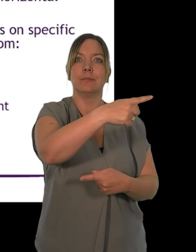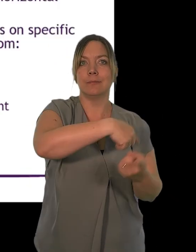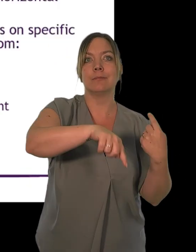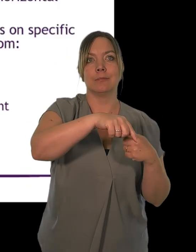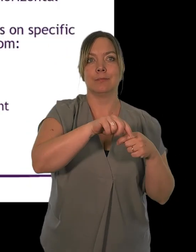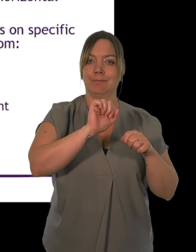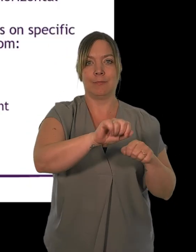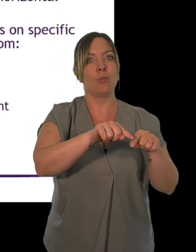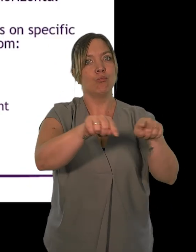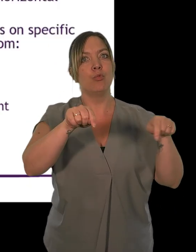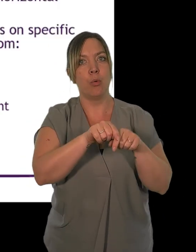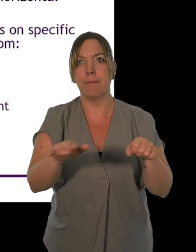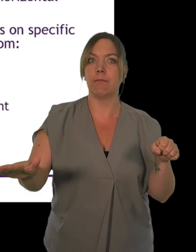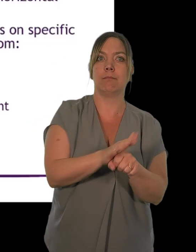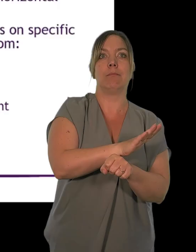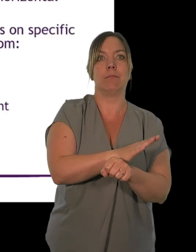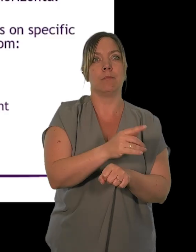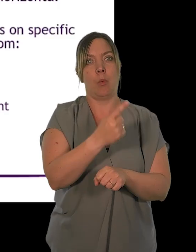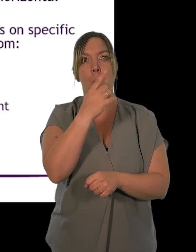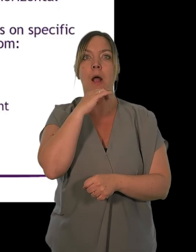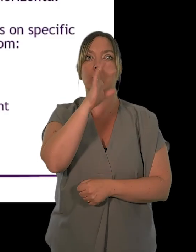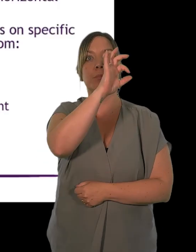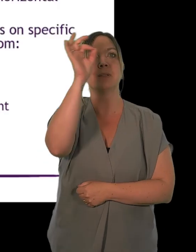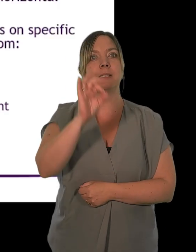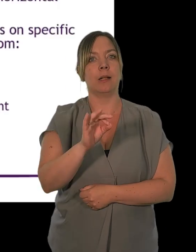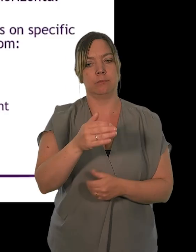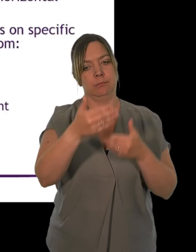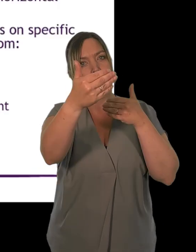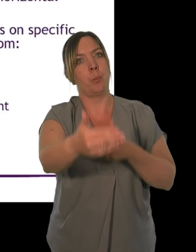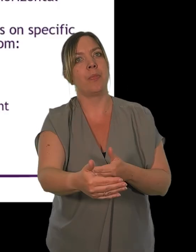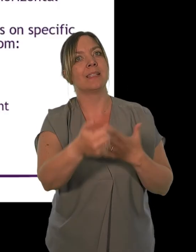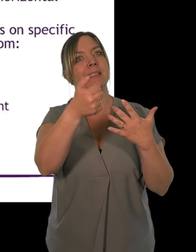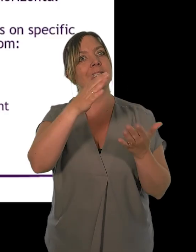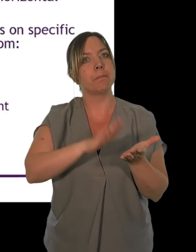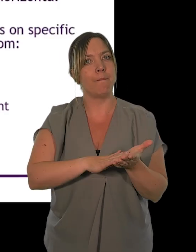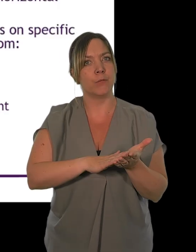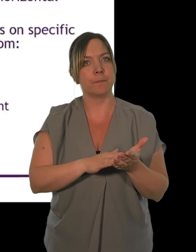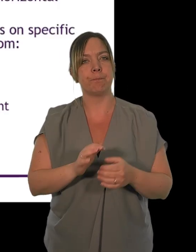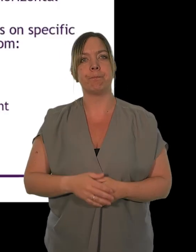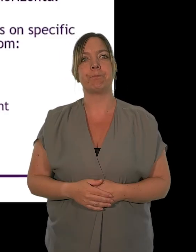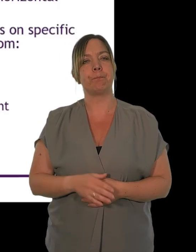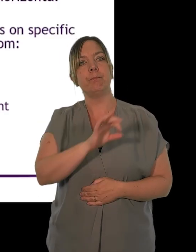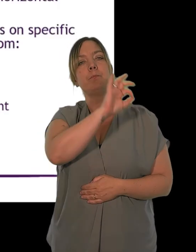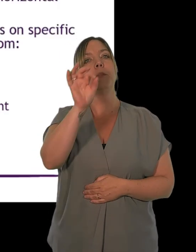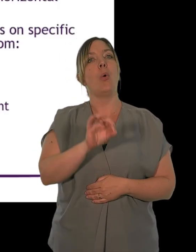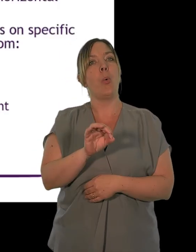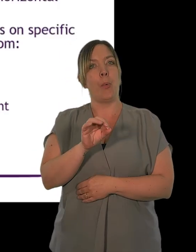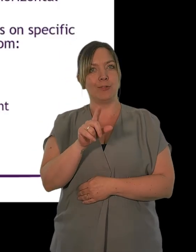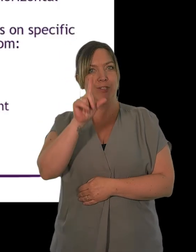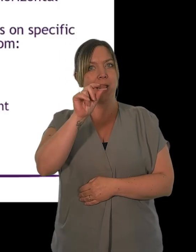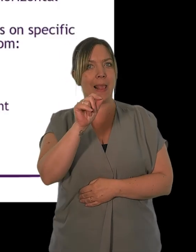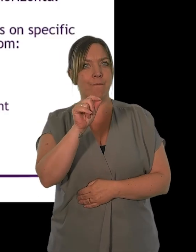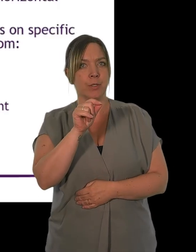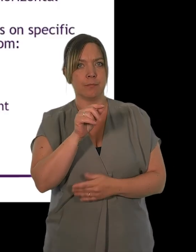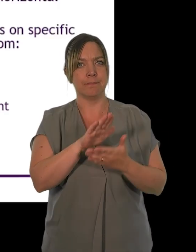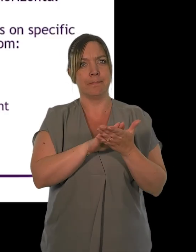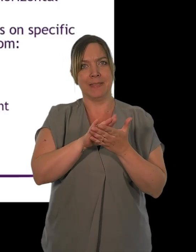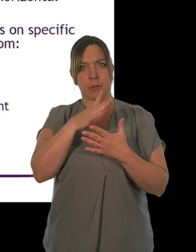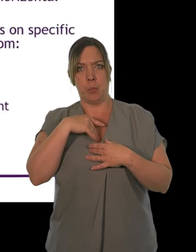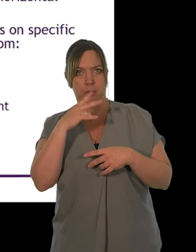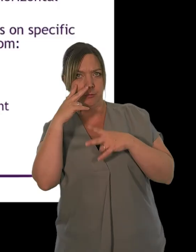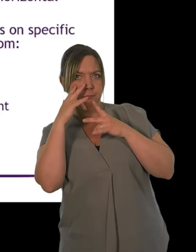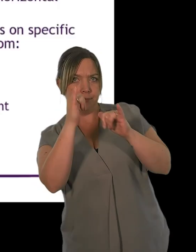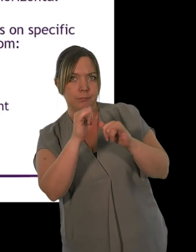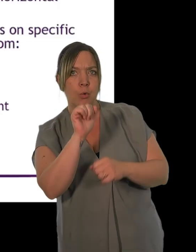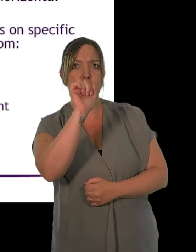Chaffinch Group has a clear goal to fill 100% of resident rooms within 6 months. You could show knowledge